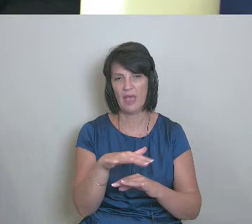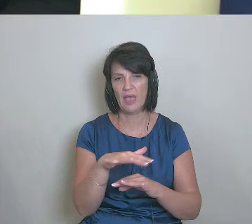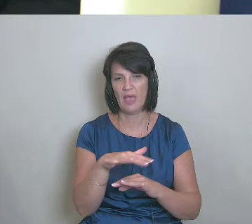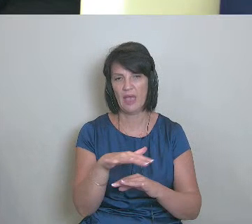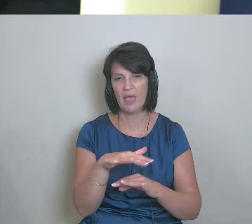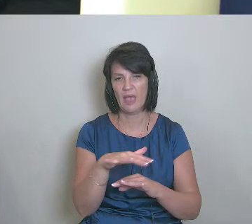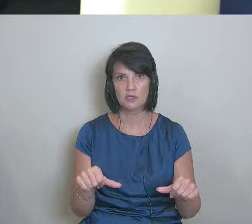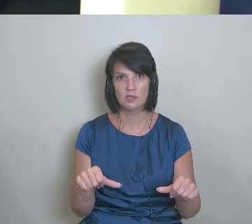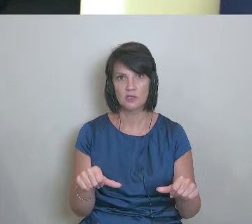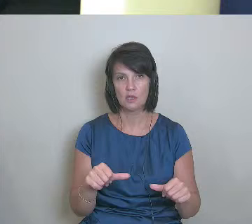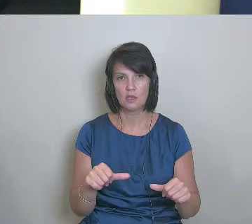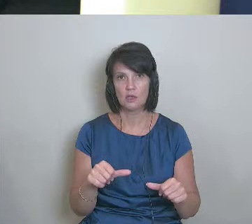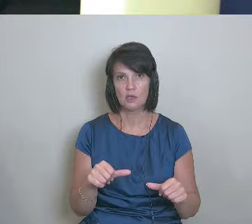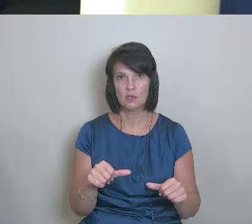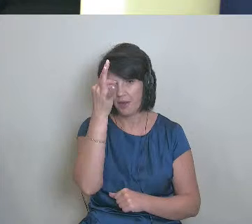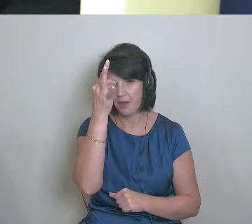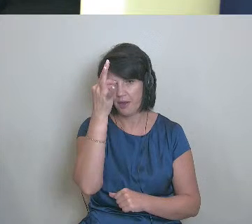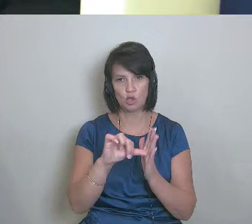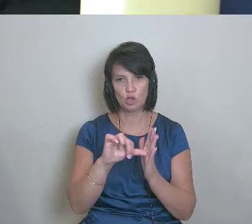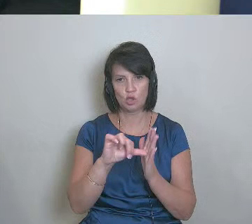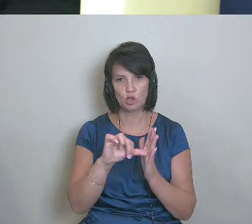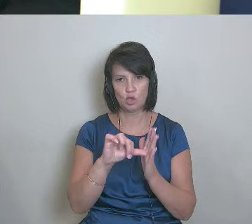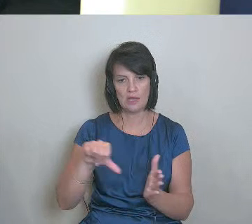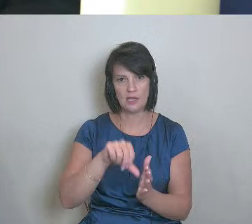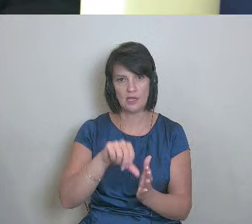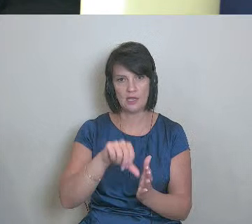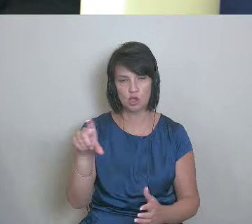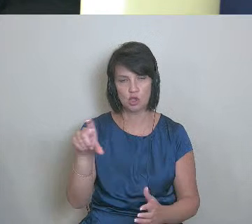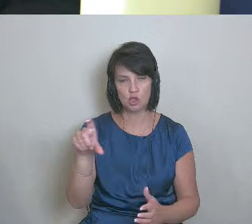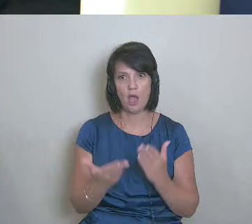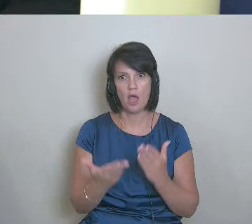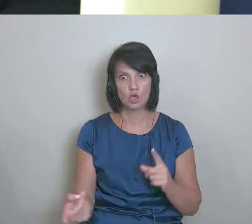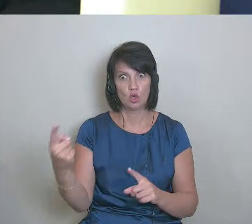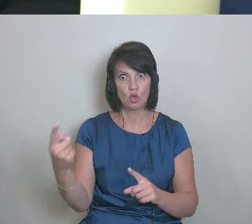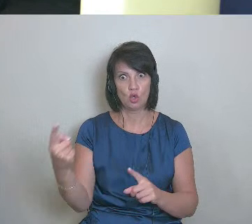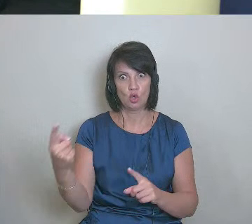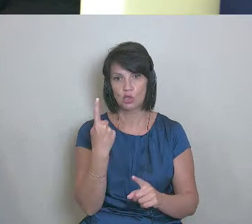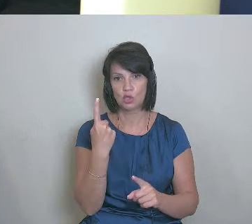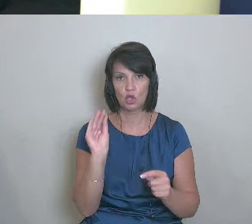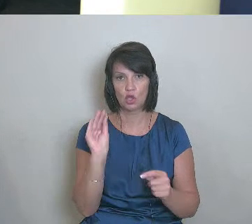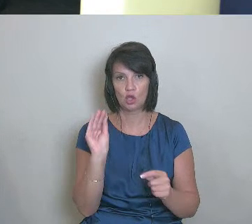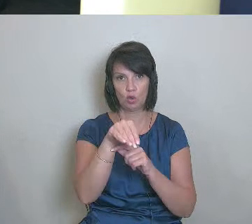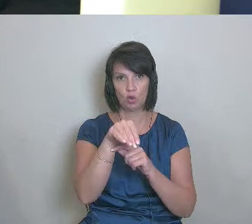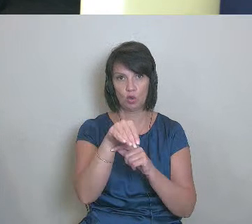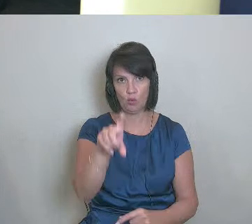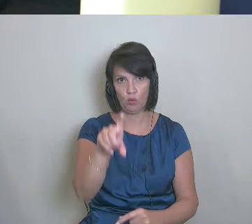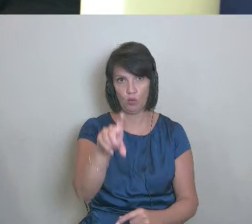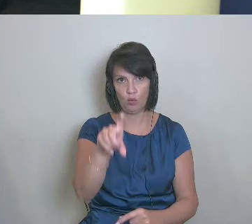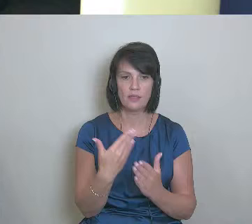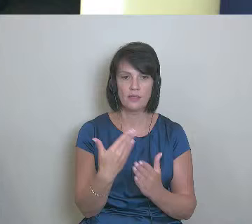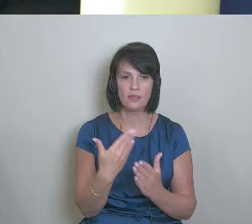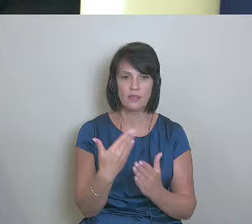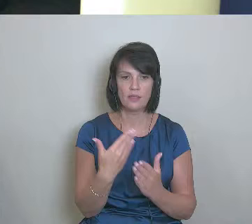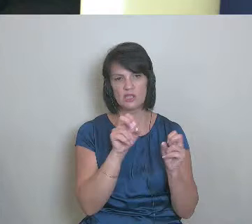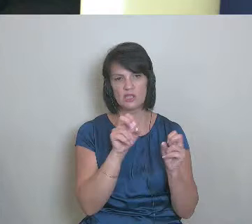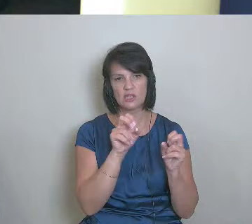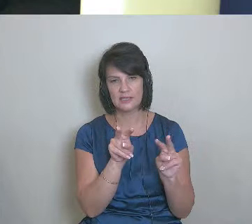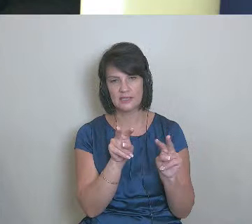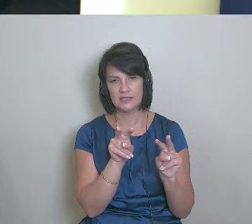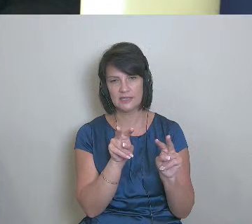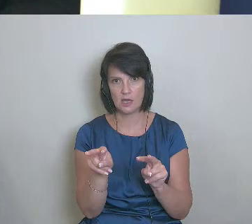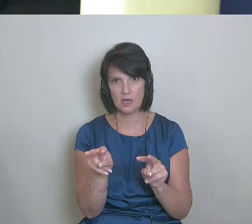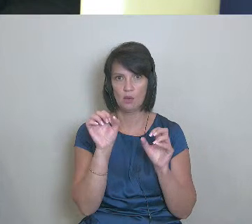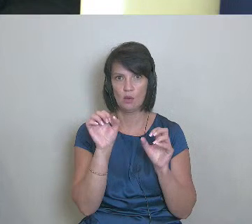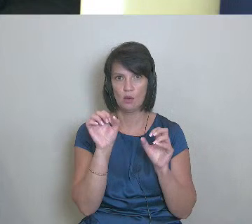TEC, they have 16 members and they have 80 square meters area of the commission. But if one person is coming,